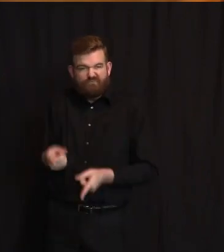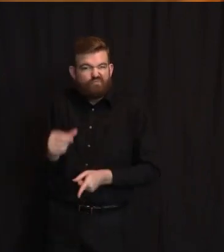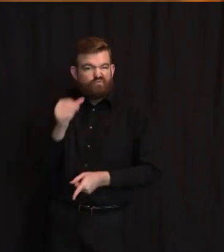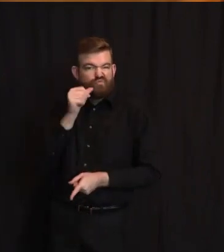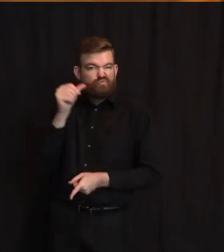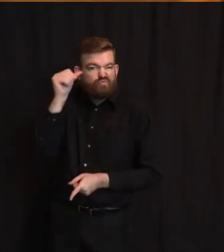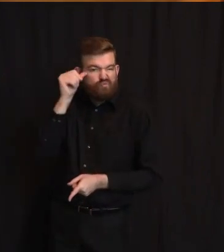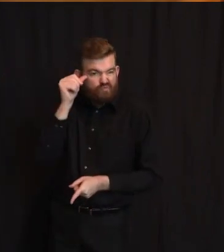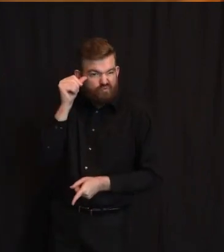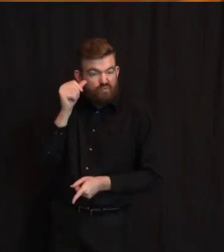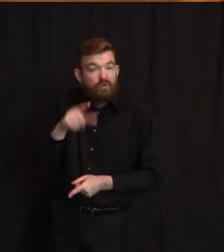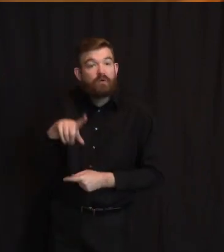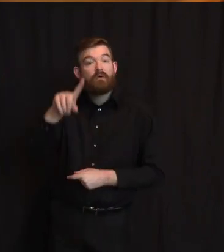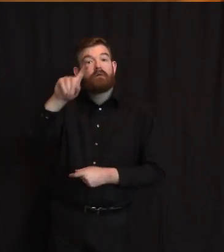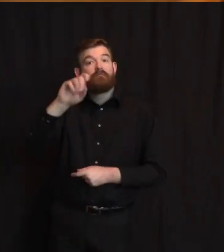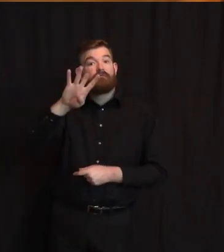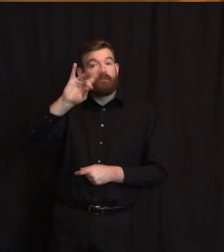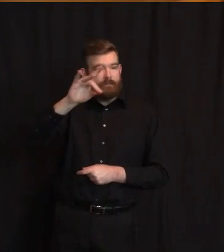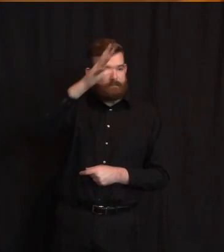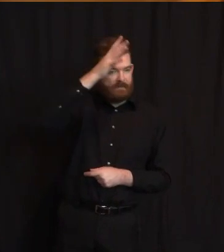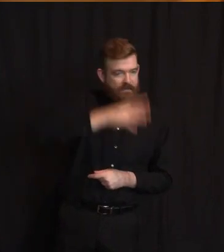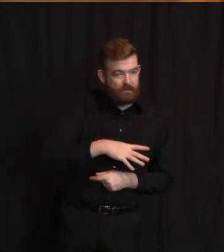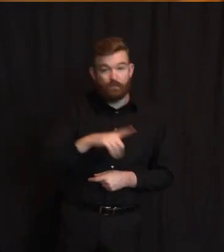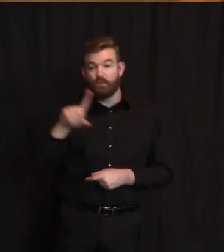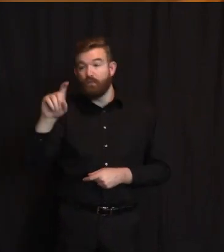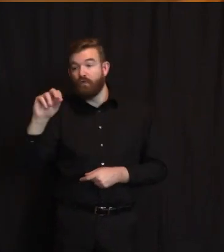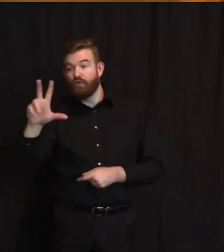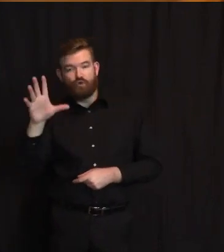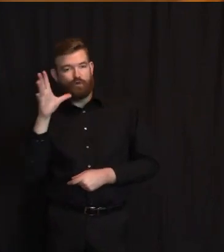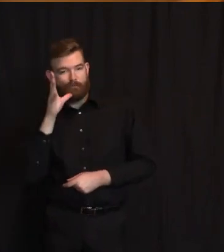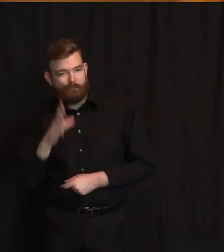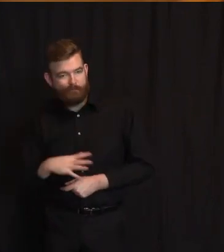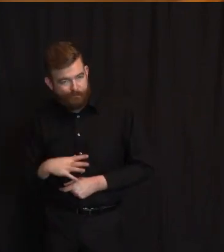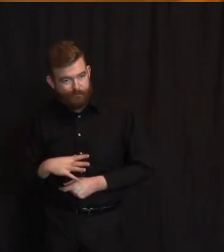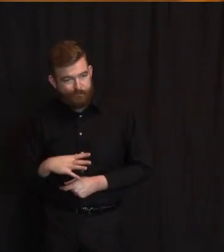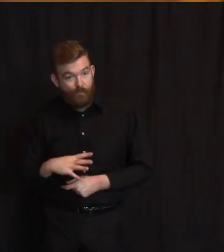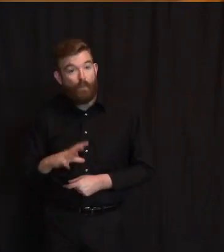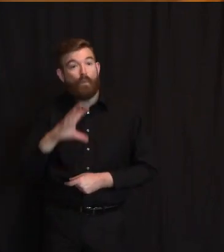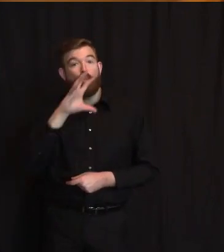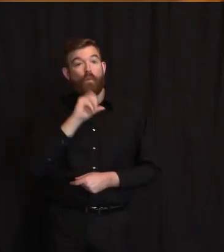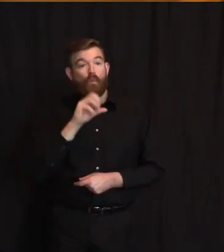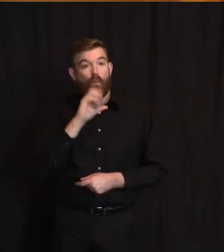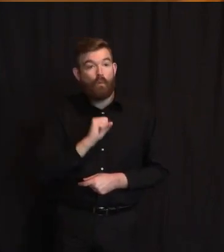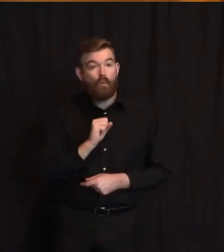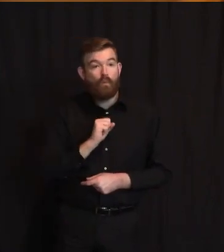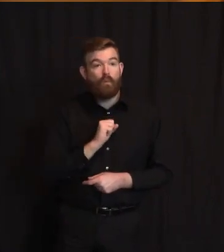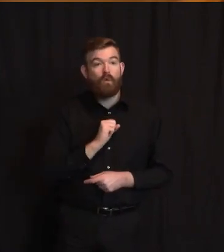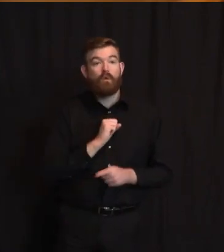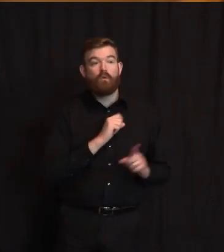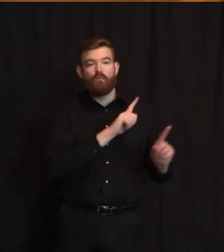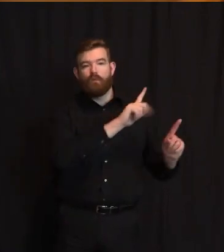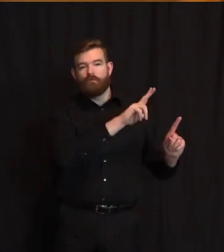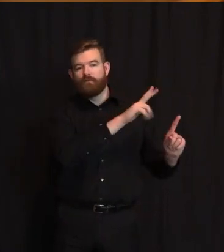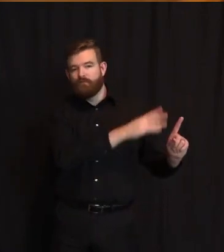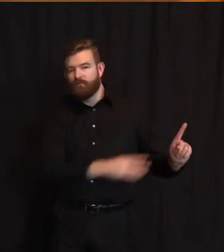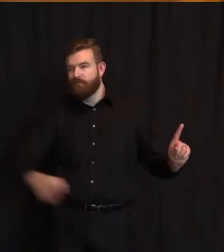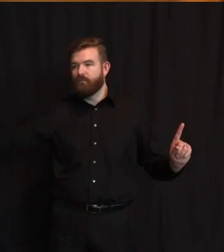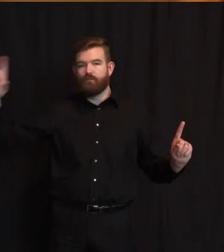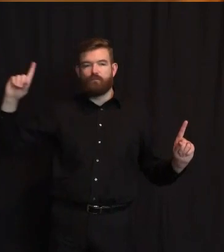148 are male, 103 are female. They range in age from 23 to 100 years of